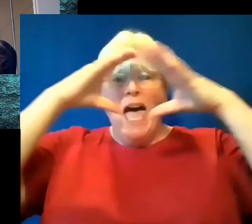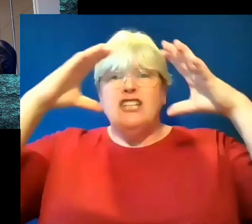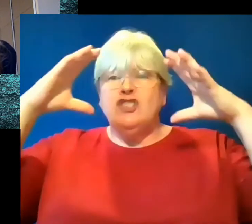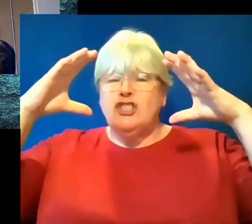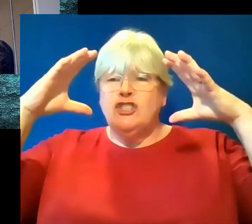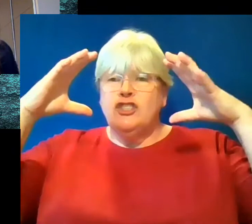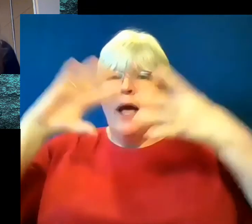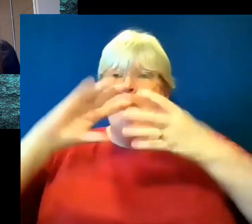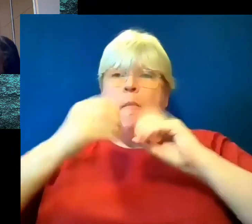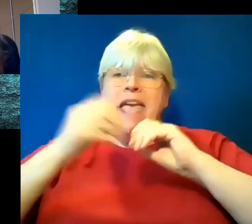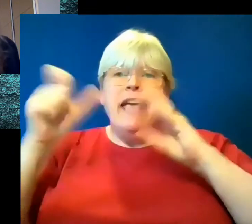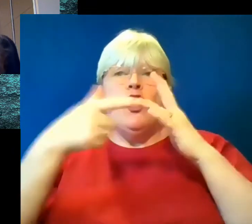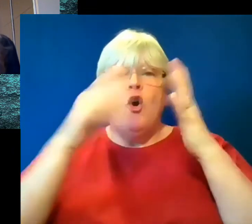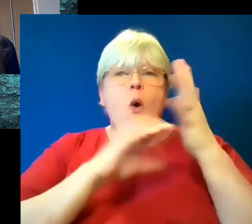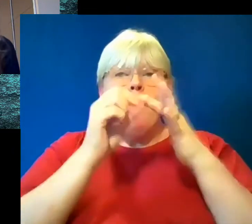compass sitting?